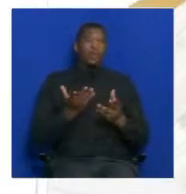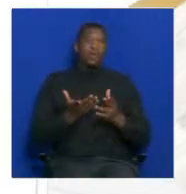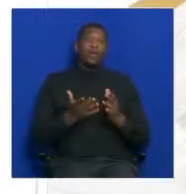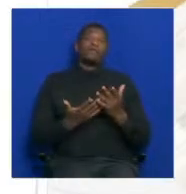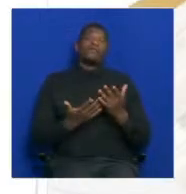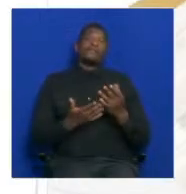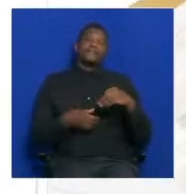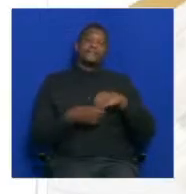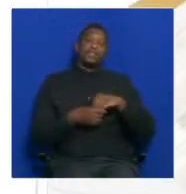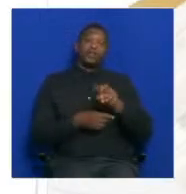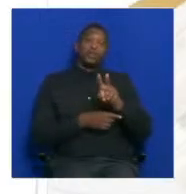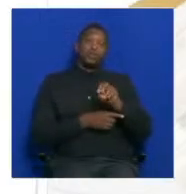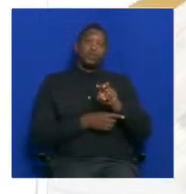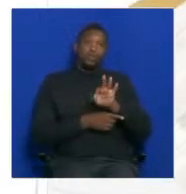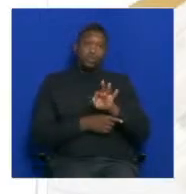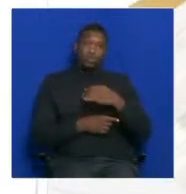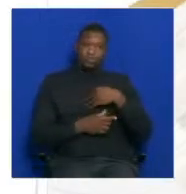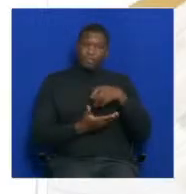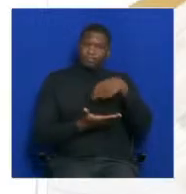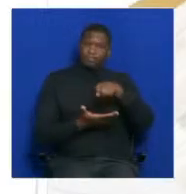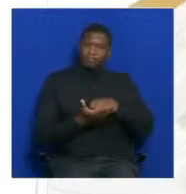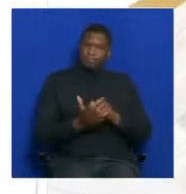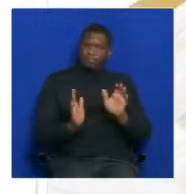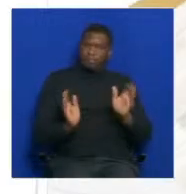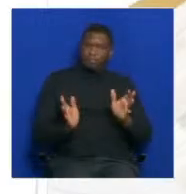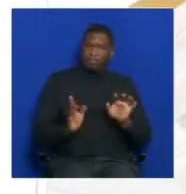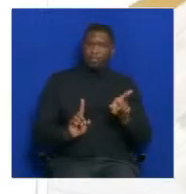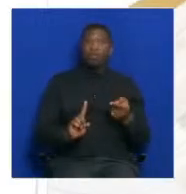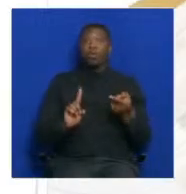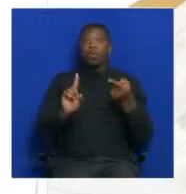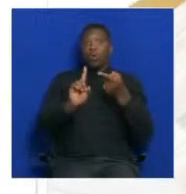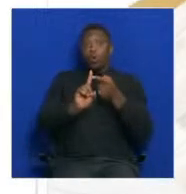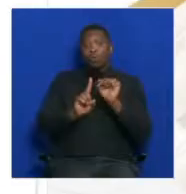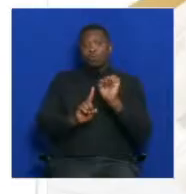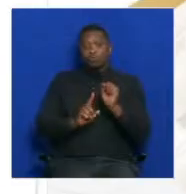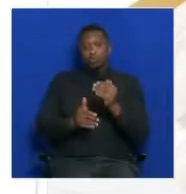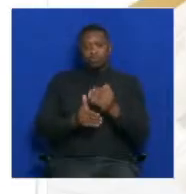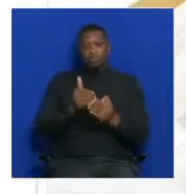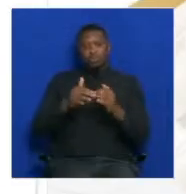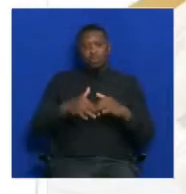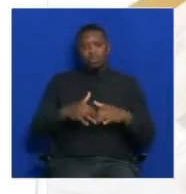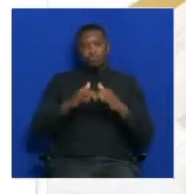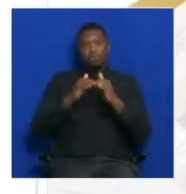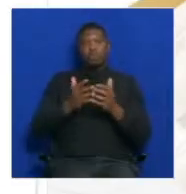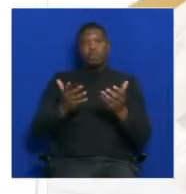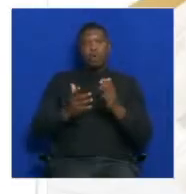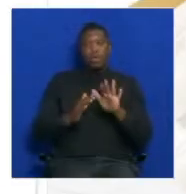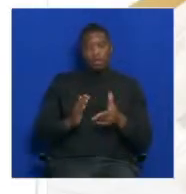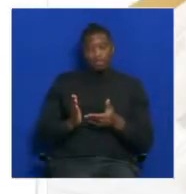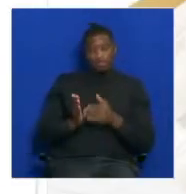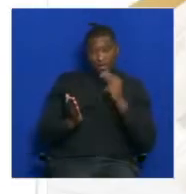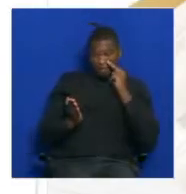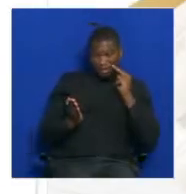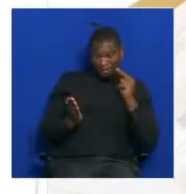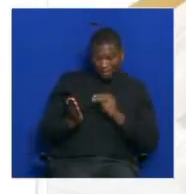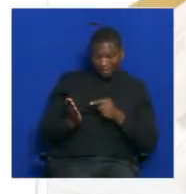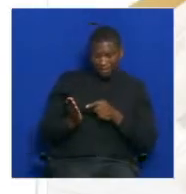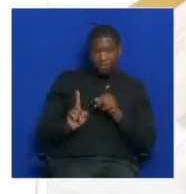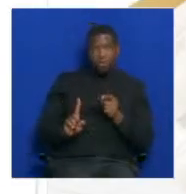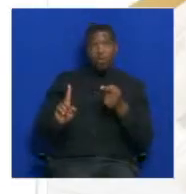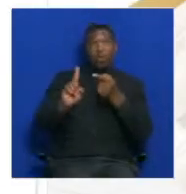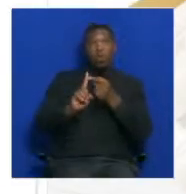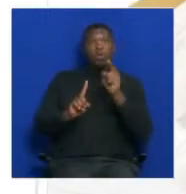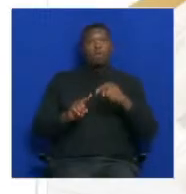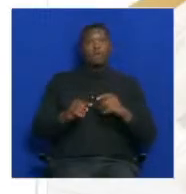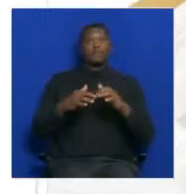it. The purpose of that process, as recorded in the document itself, was to establish a case